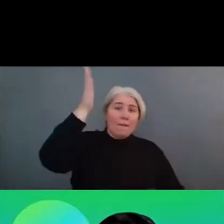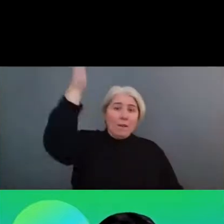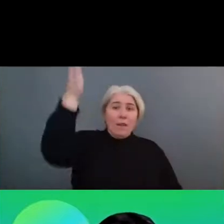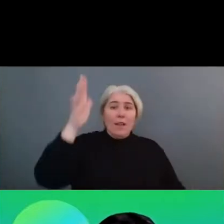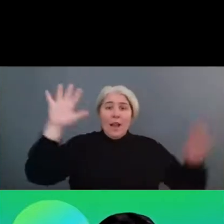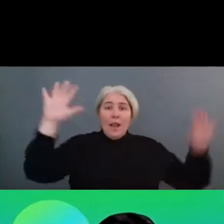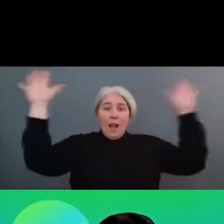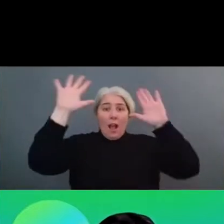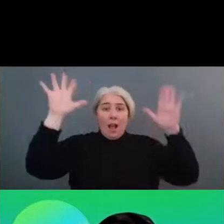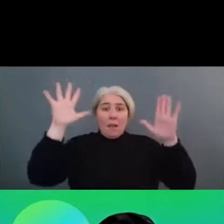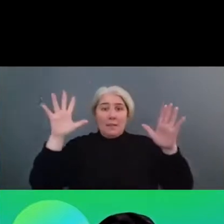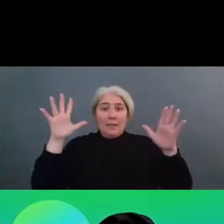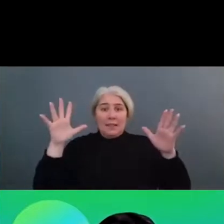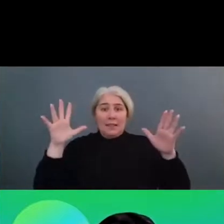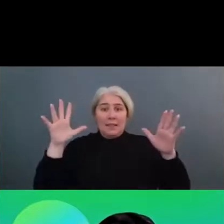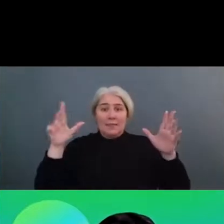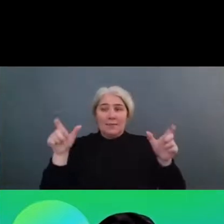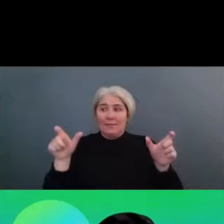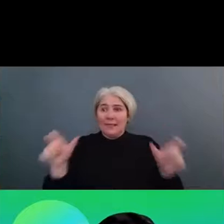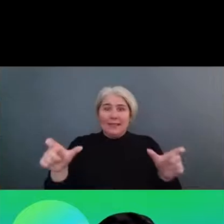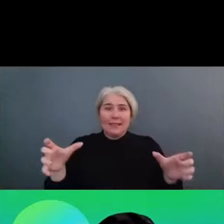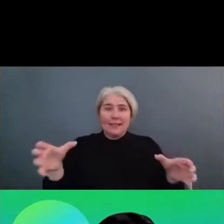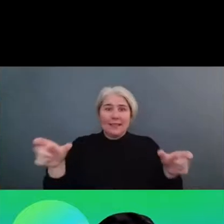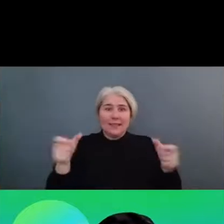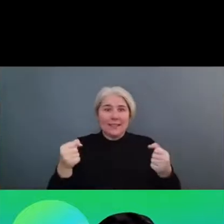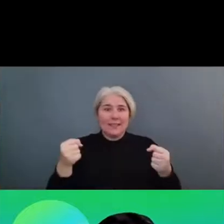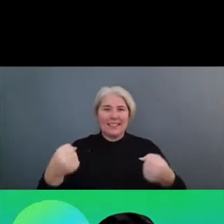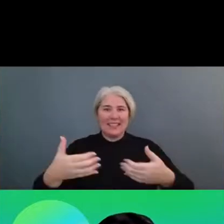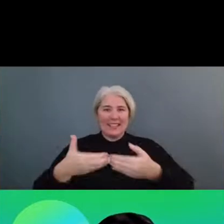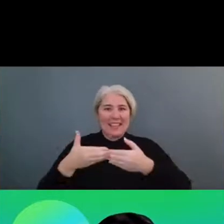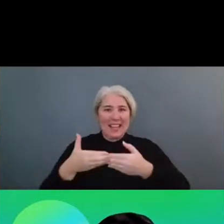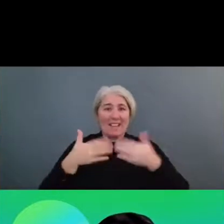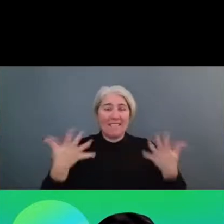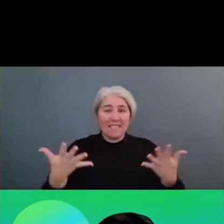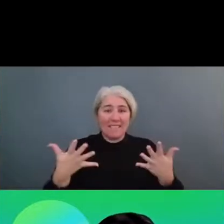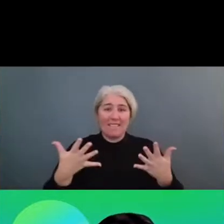depend on sports, but sports do depend on a climate safe future.